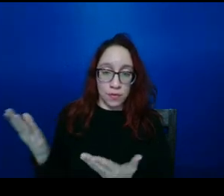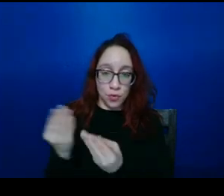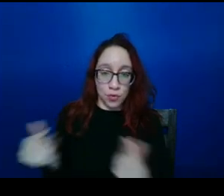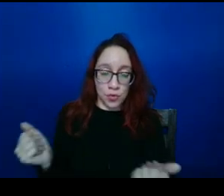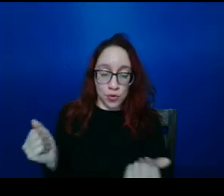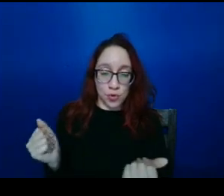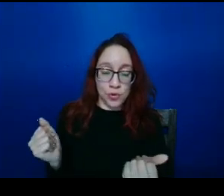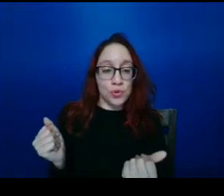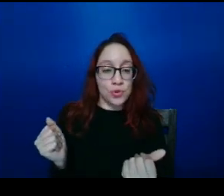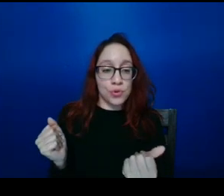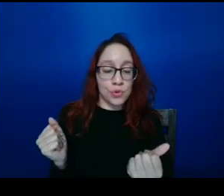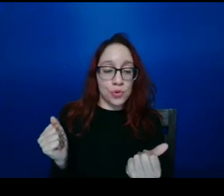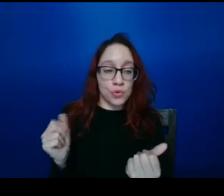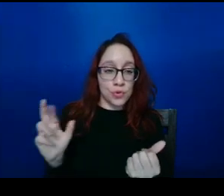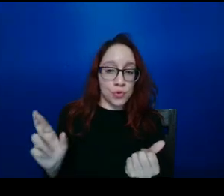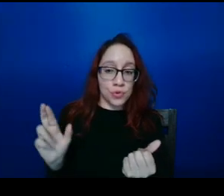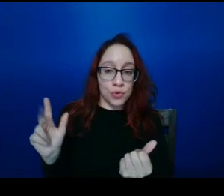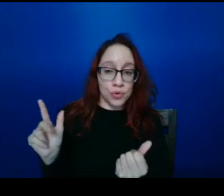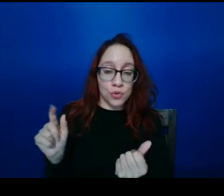number